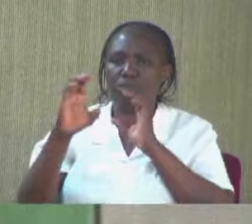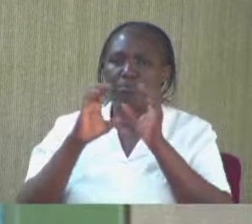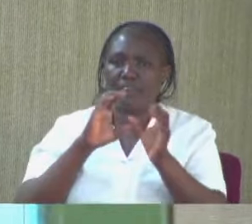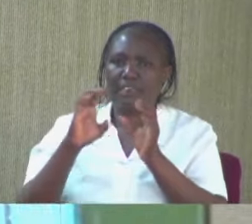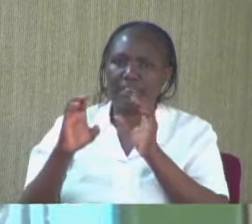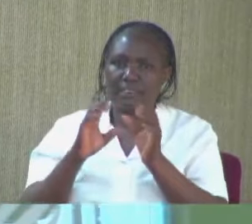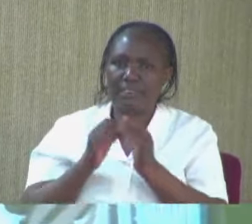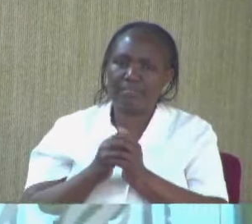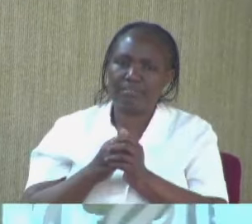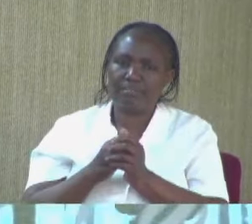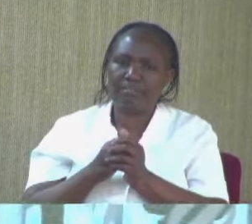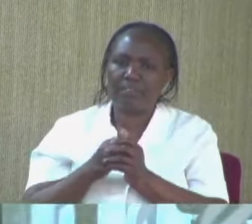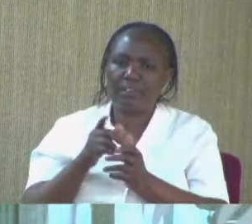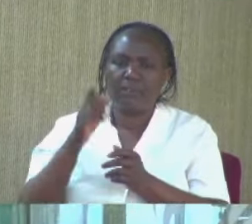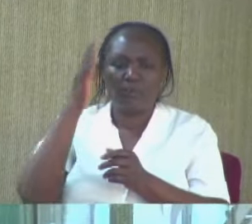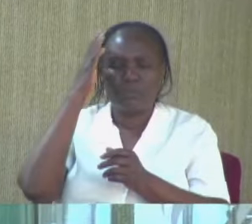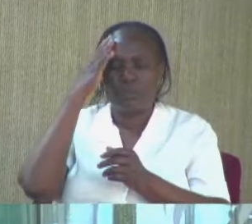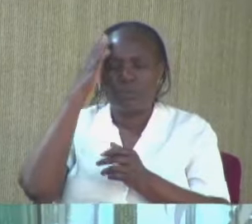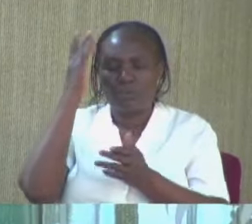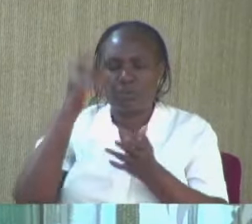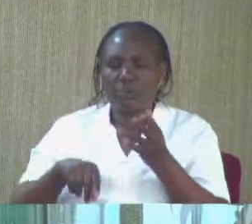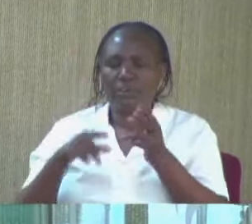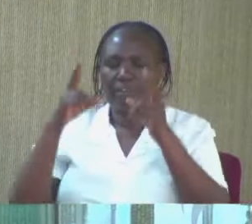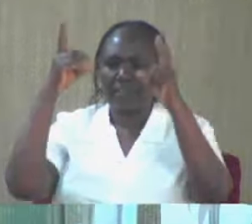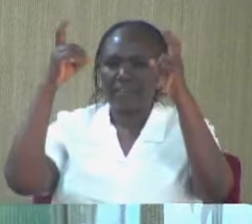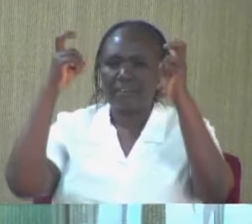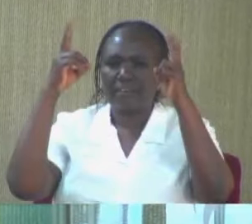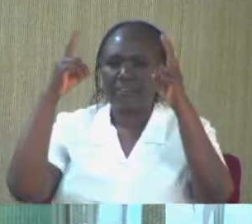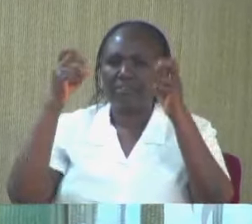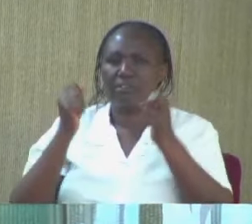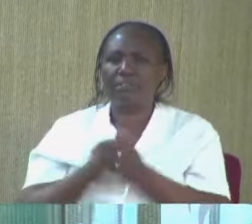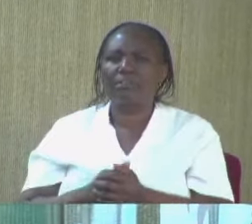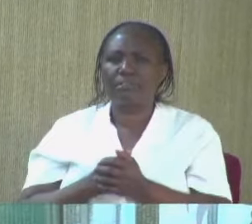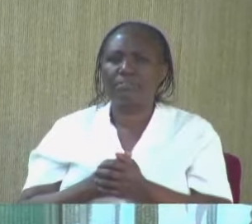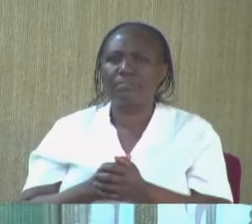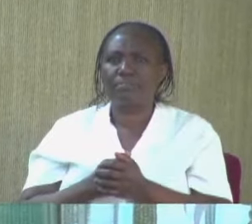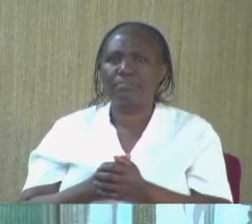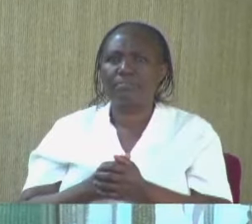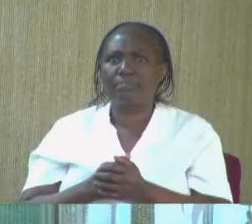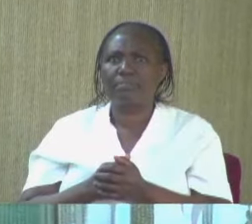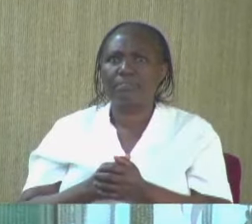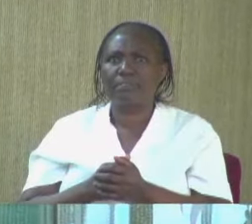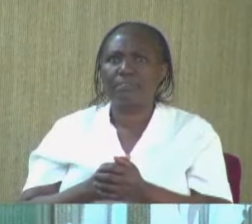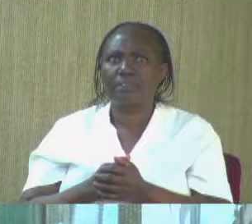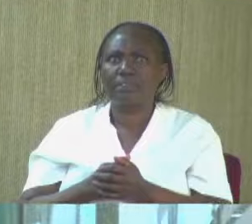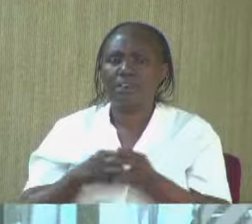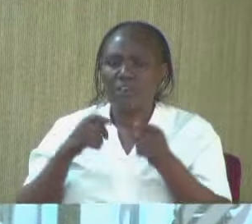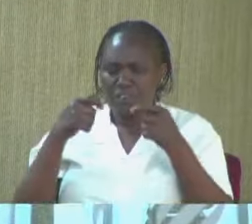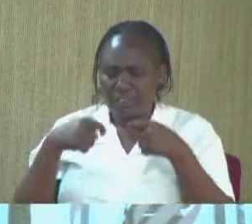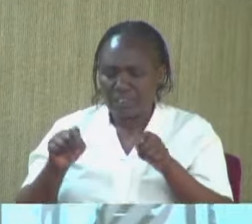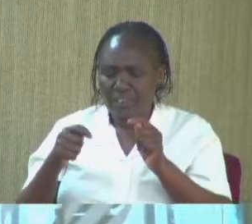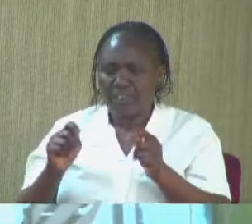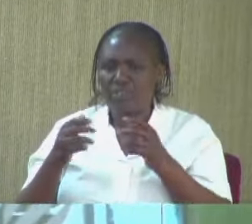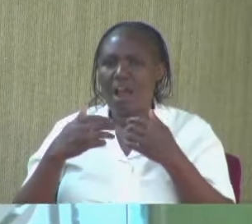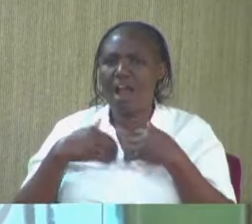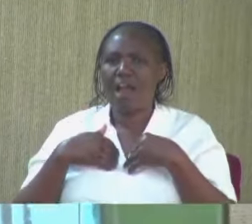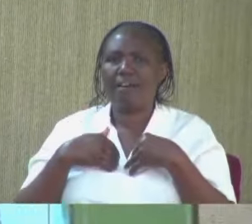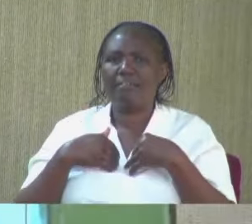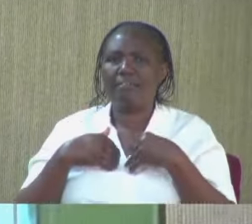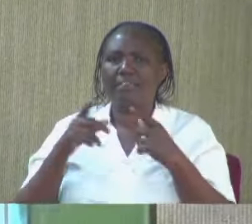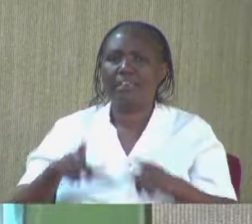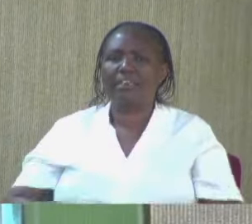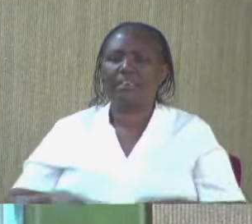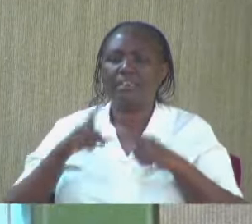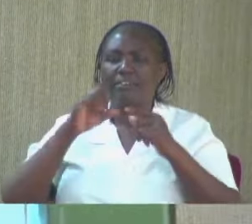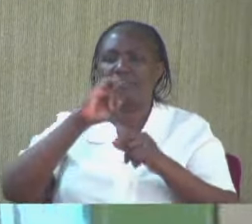did you know that the devil attempted to take the life of John, the Revelator?